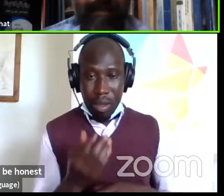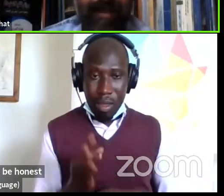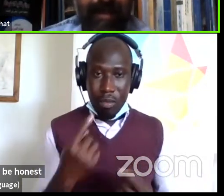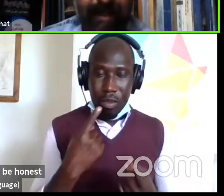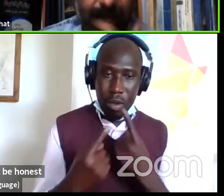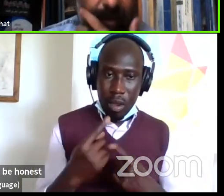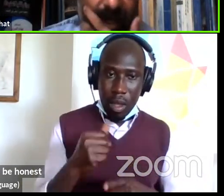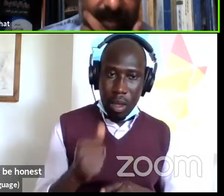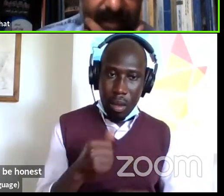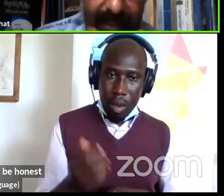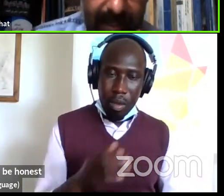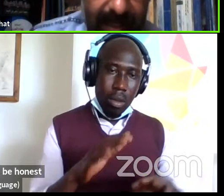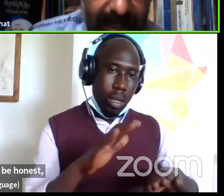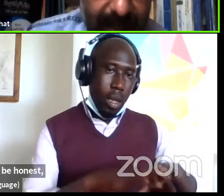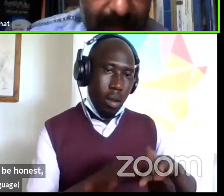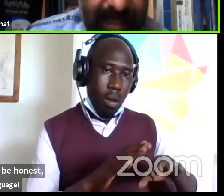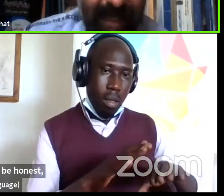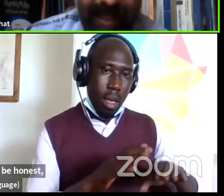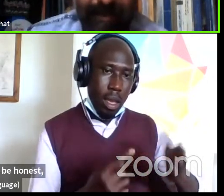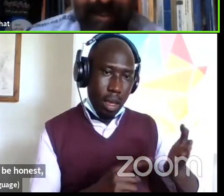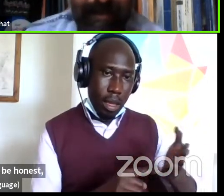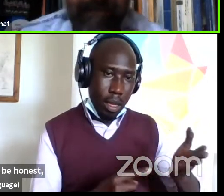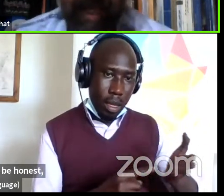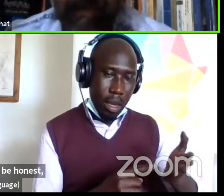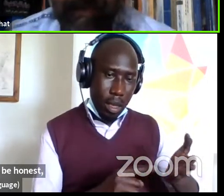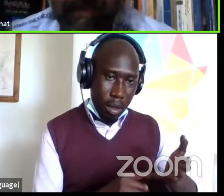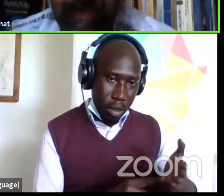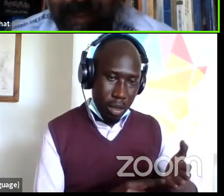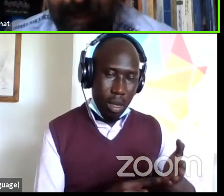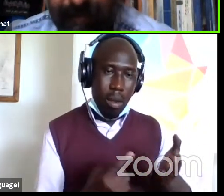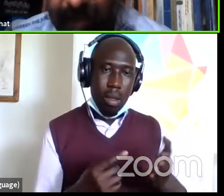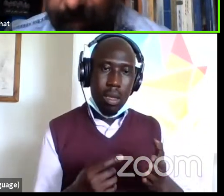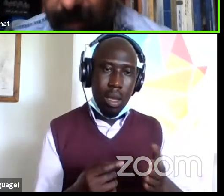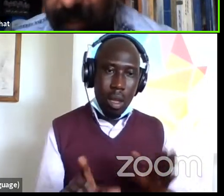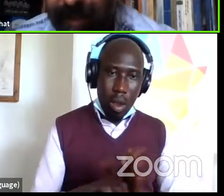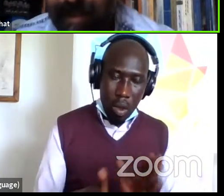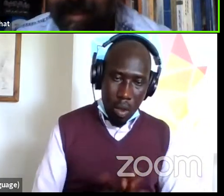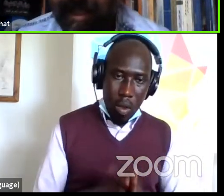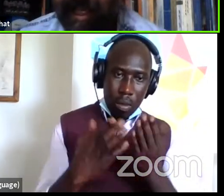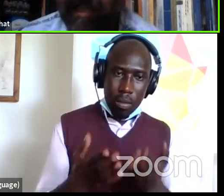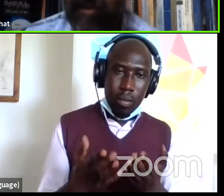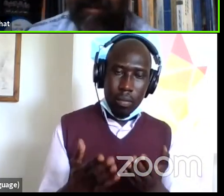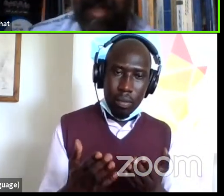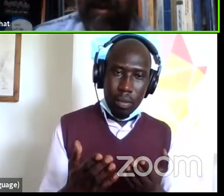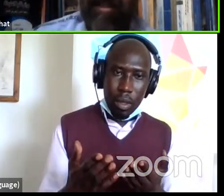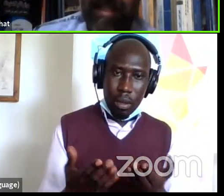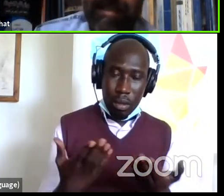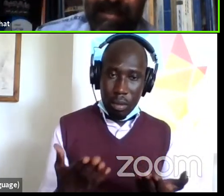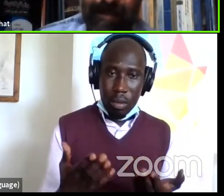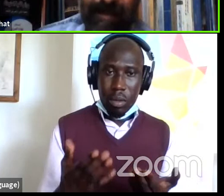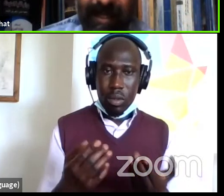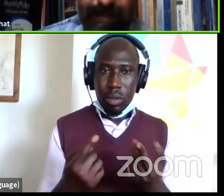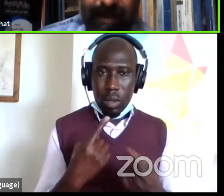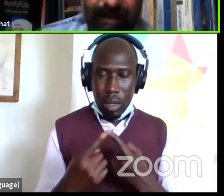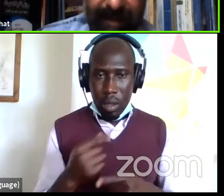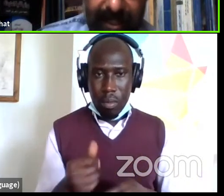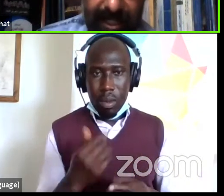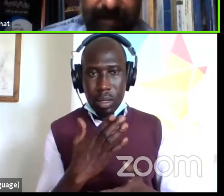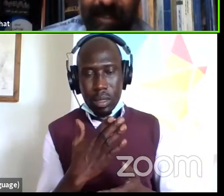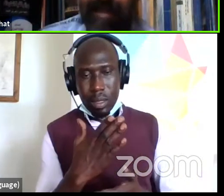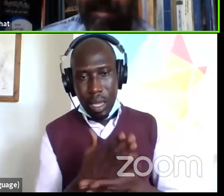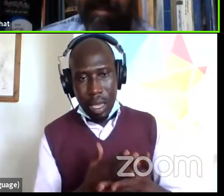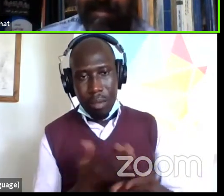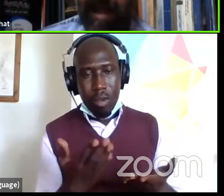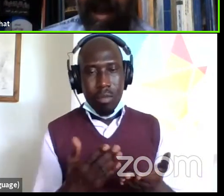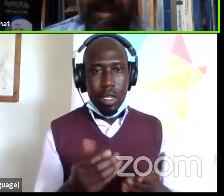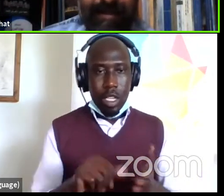the cybercrime law and please, Aya, correct me if I'm wrong. If we speak about the cybercrime law in